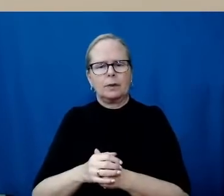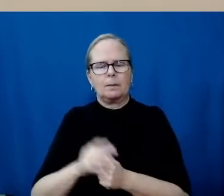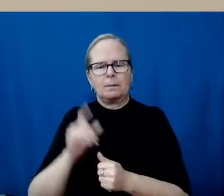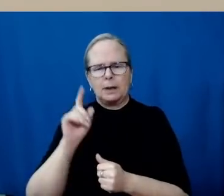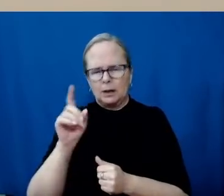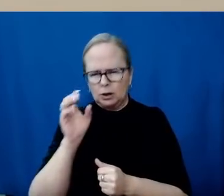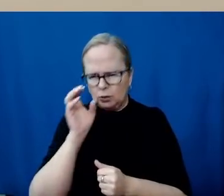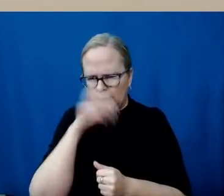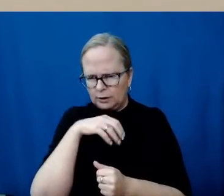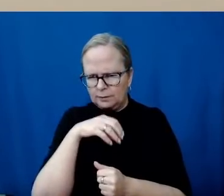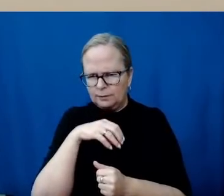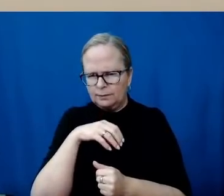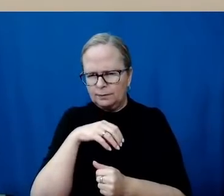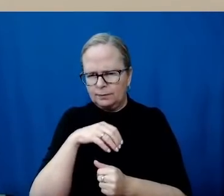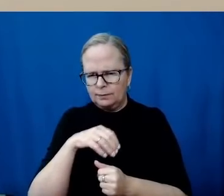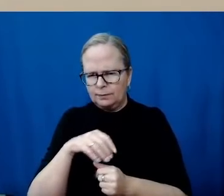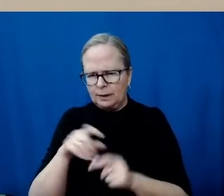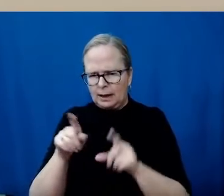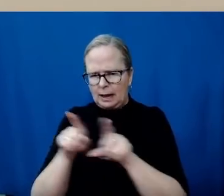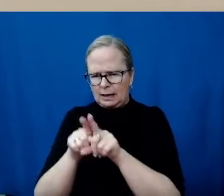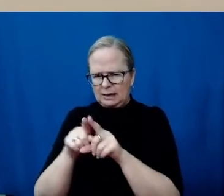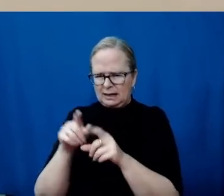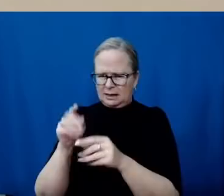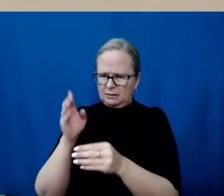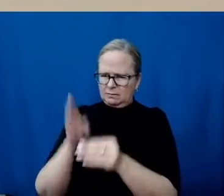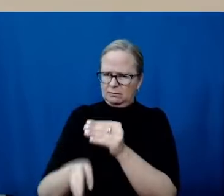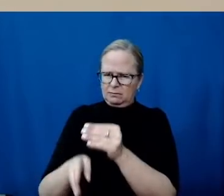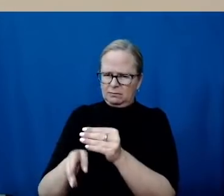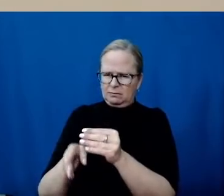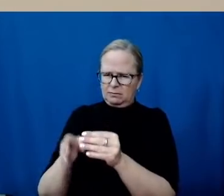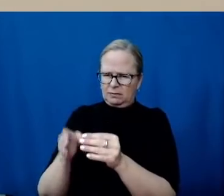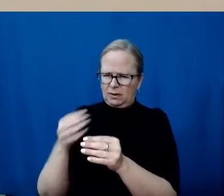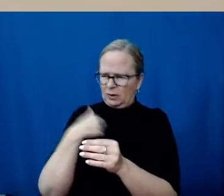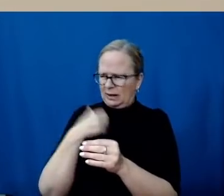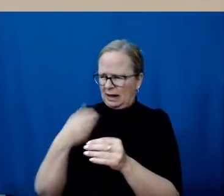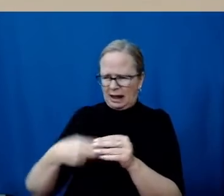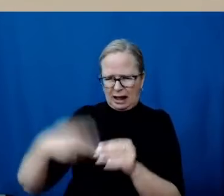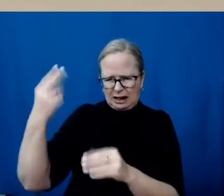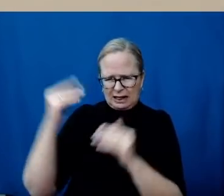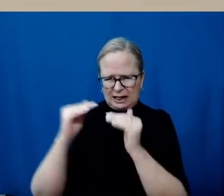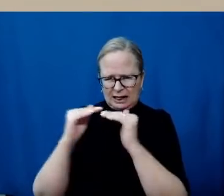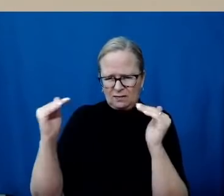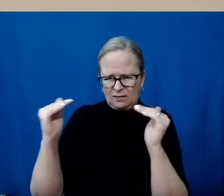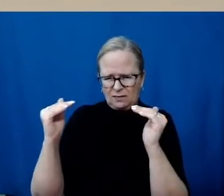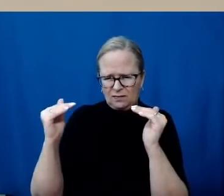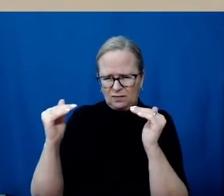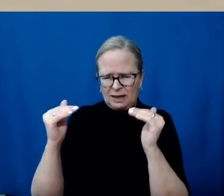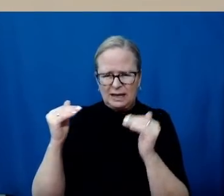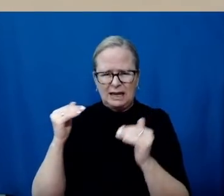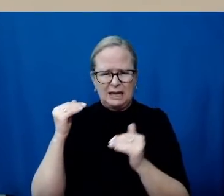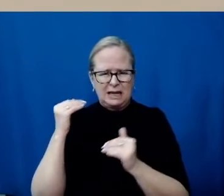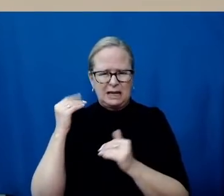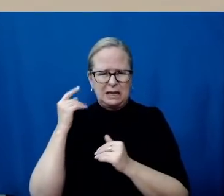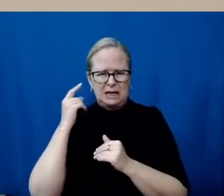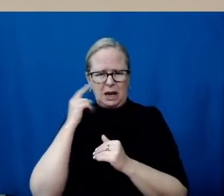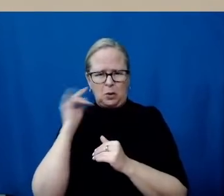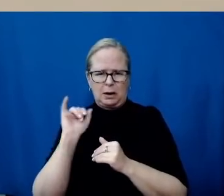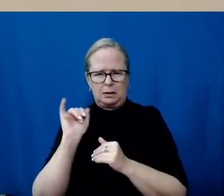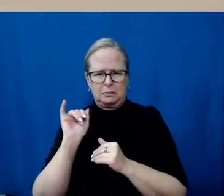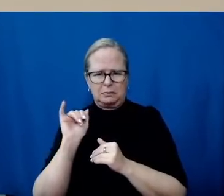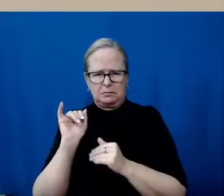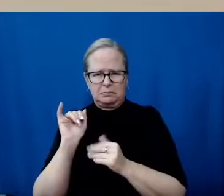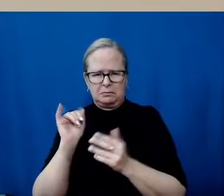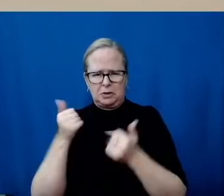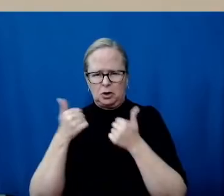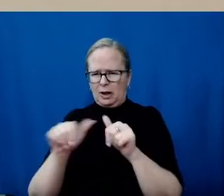that we want something at high levels as endemic. So basically it's almost like pushing for having something